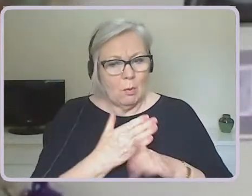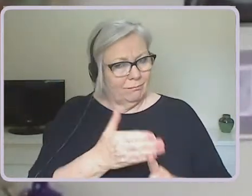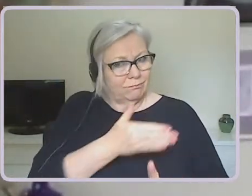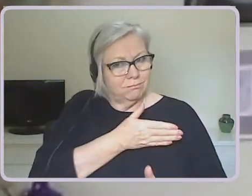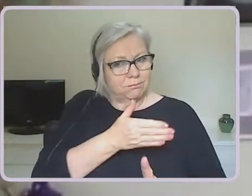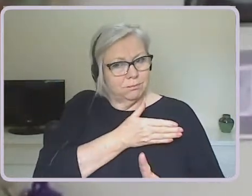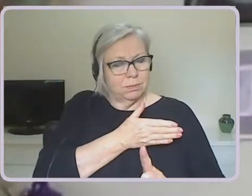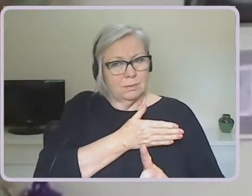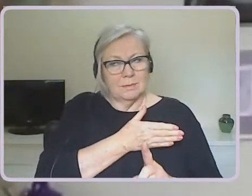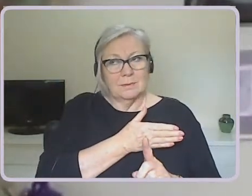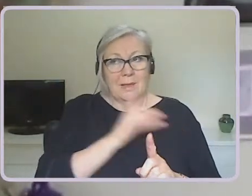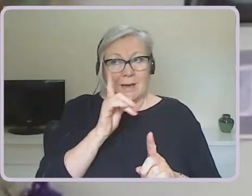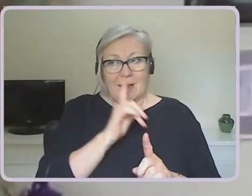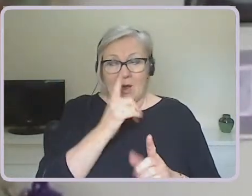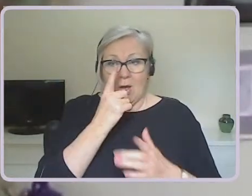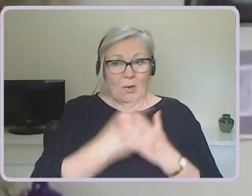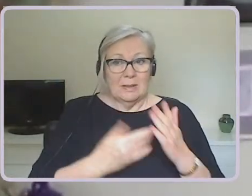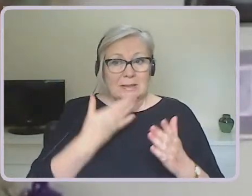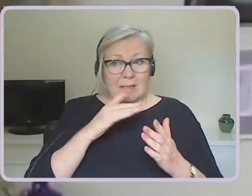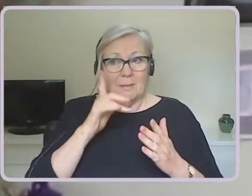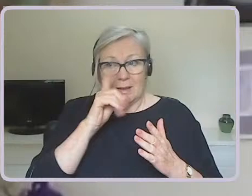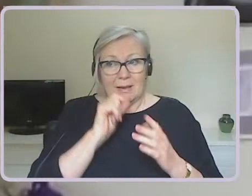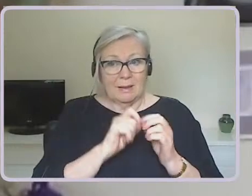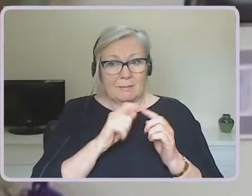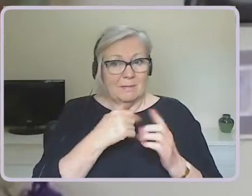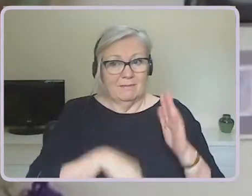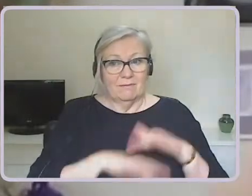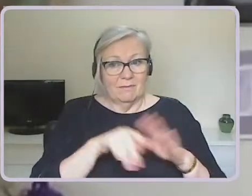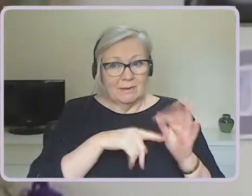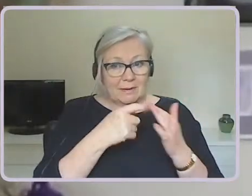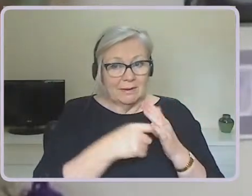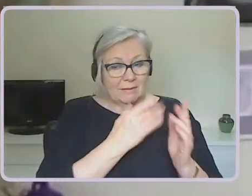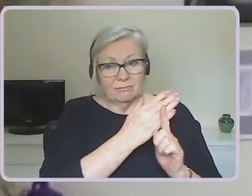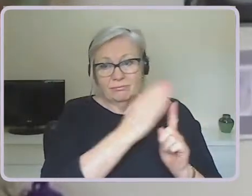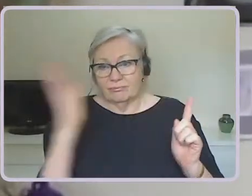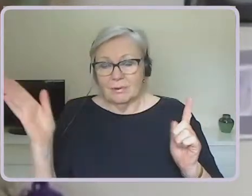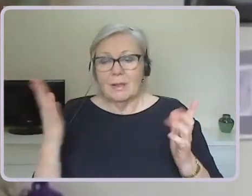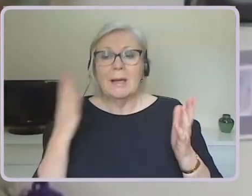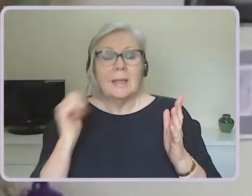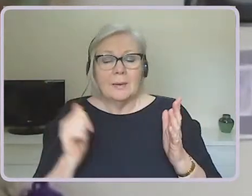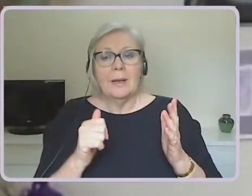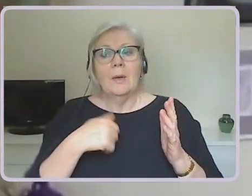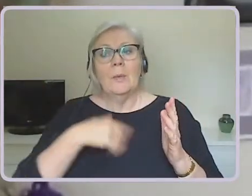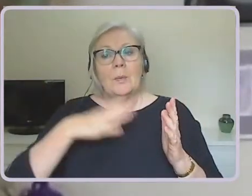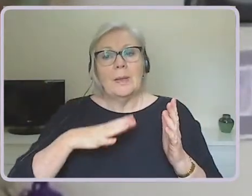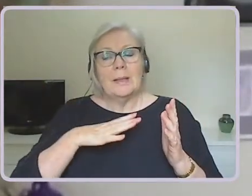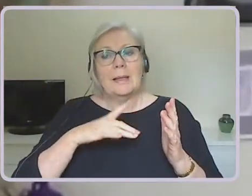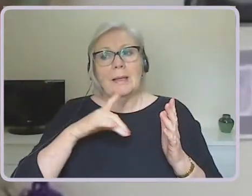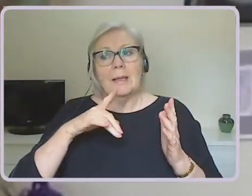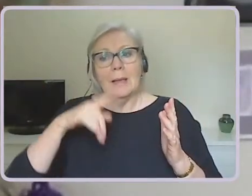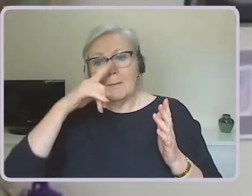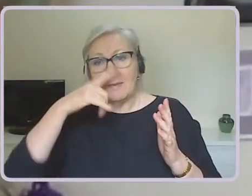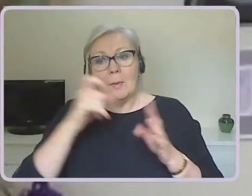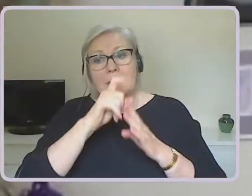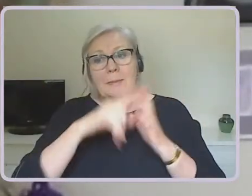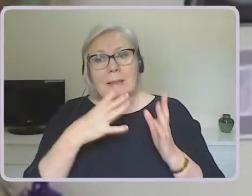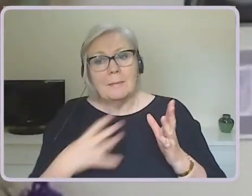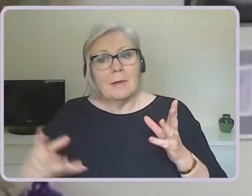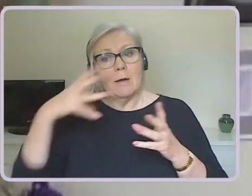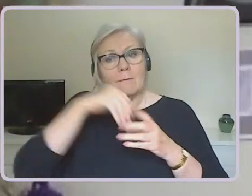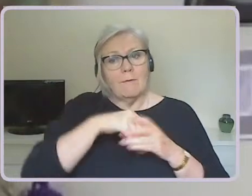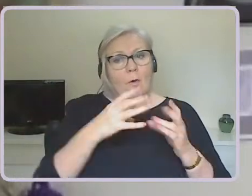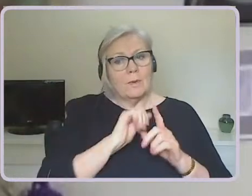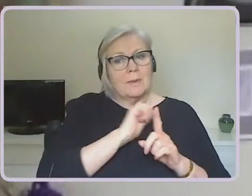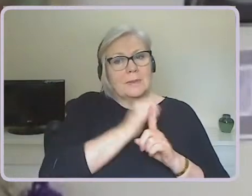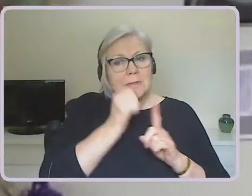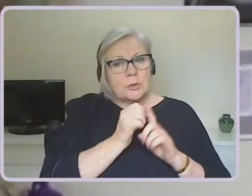being these days. And that is where we need to be in those scenario planning situations. We need to make sure